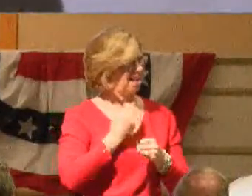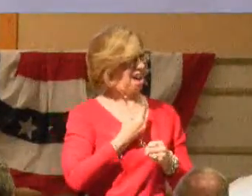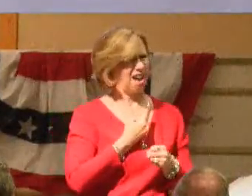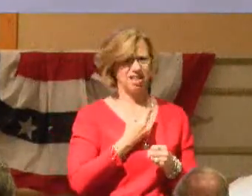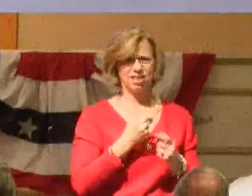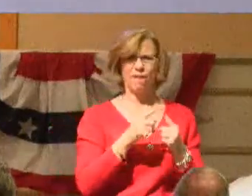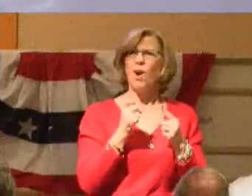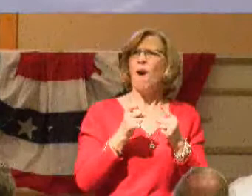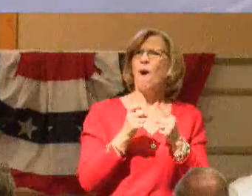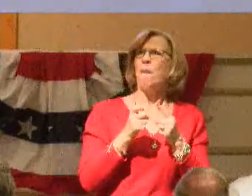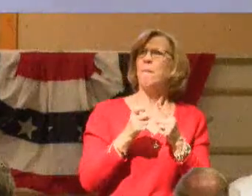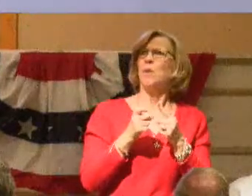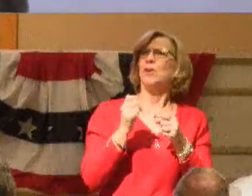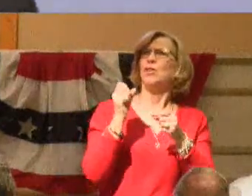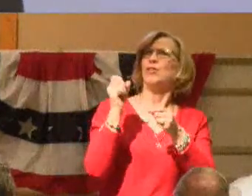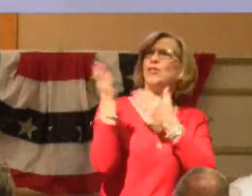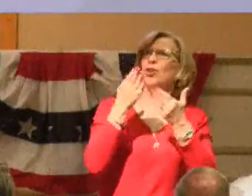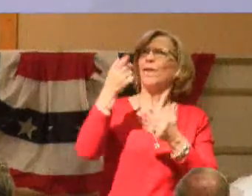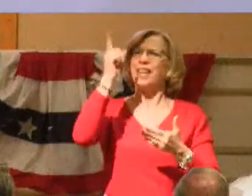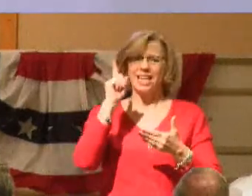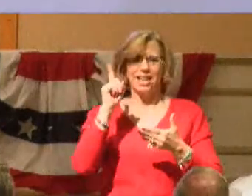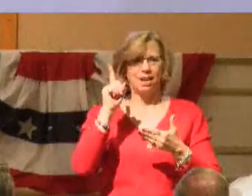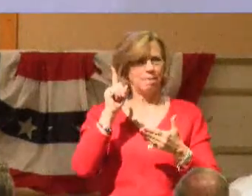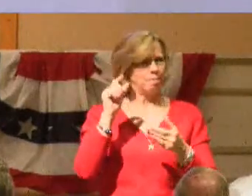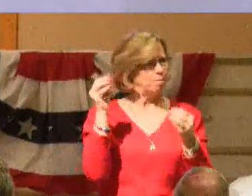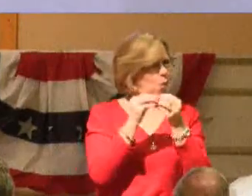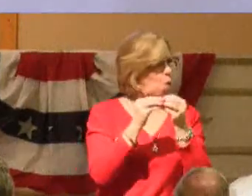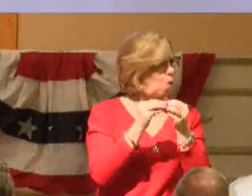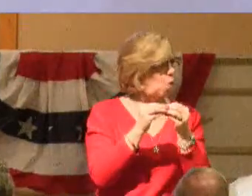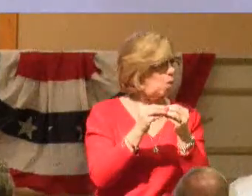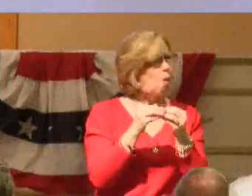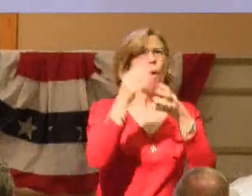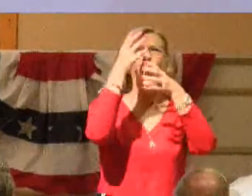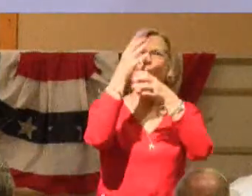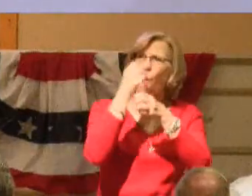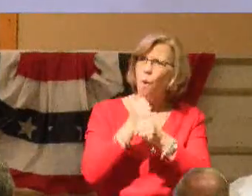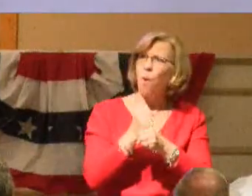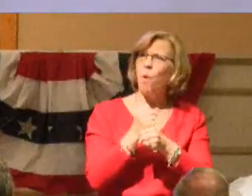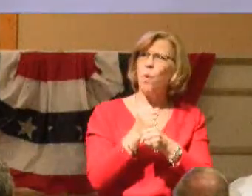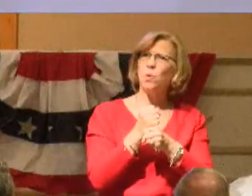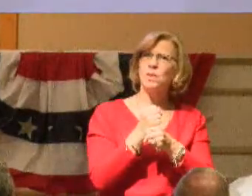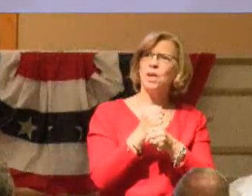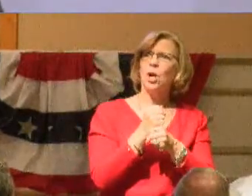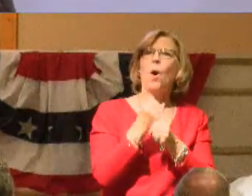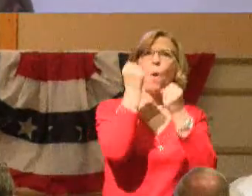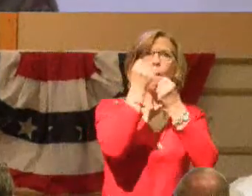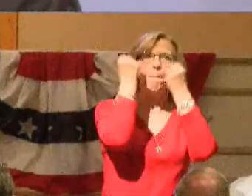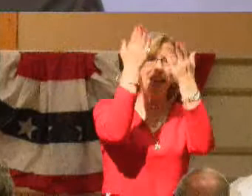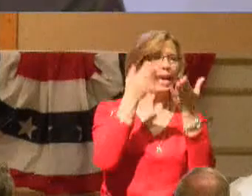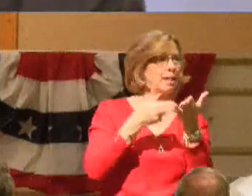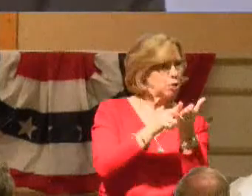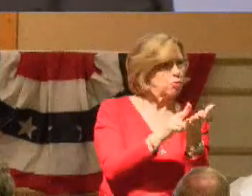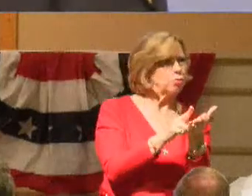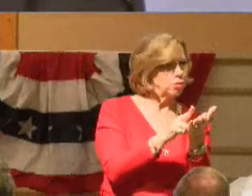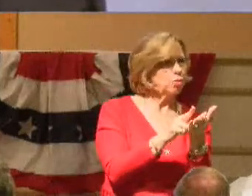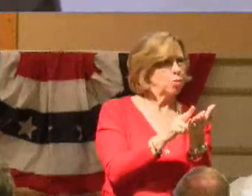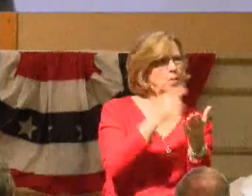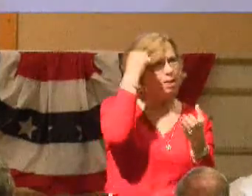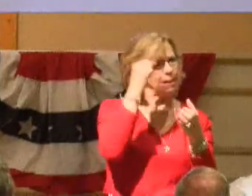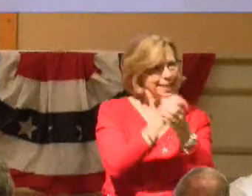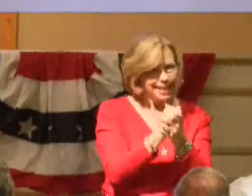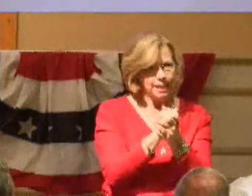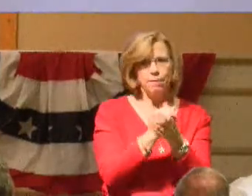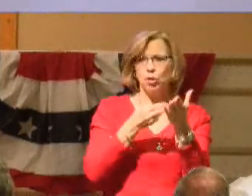must hold to obey the truth. We must hold to the truth. We must obey the truth, and we must love